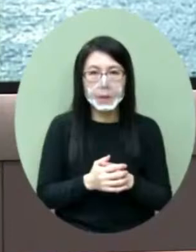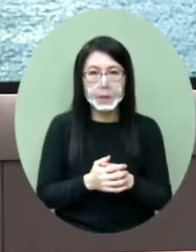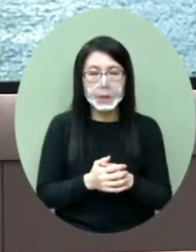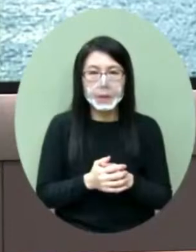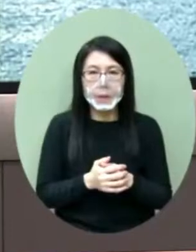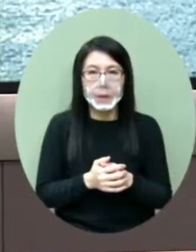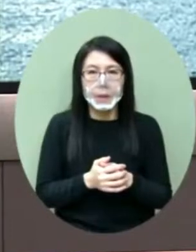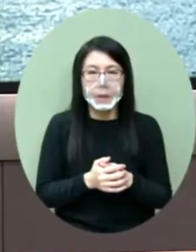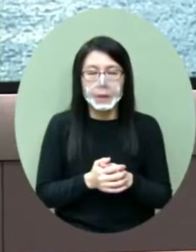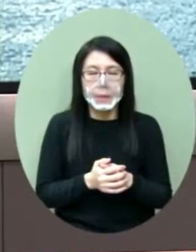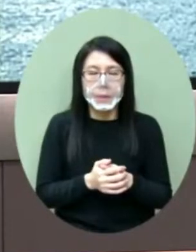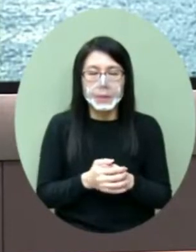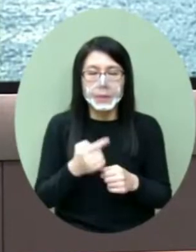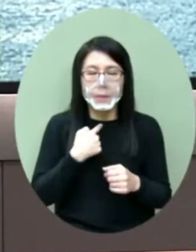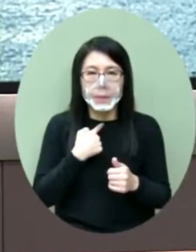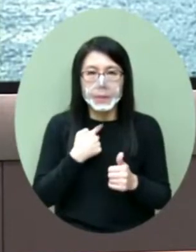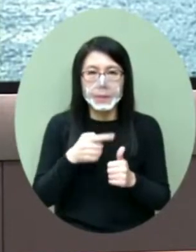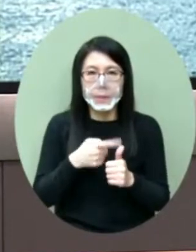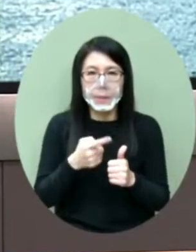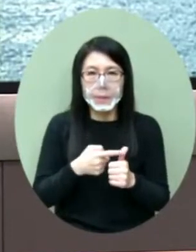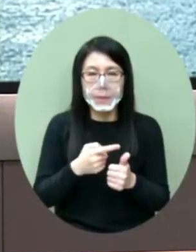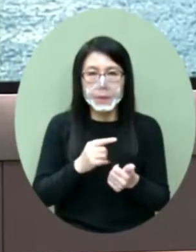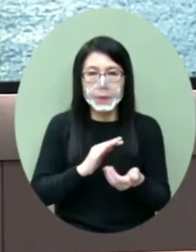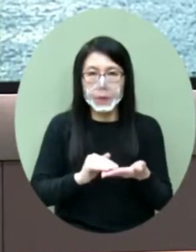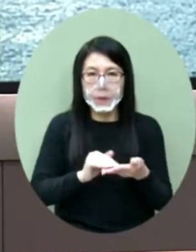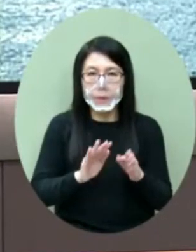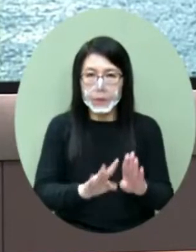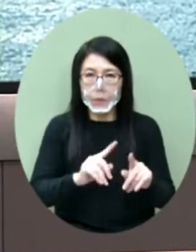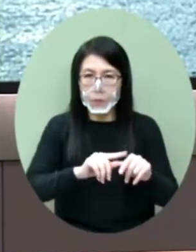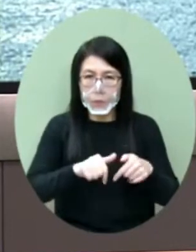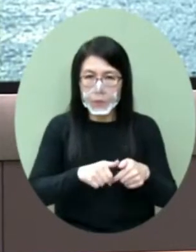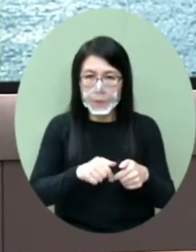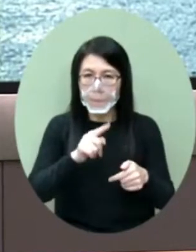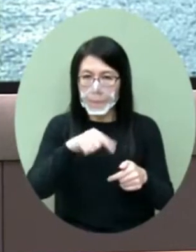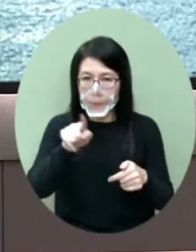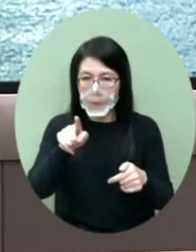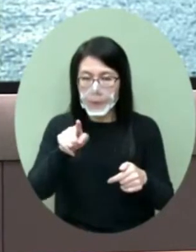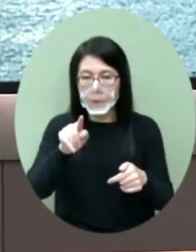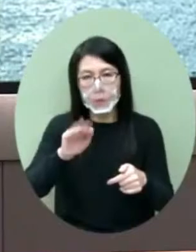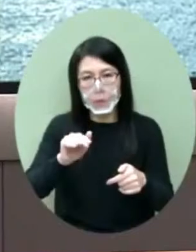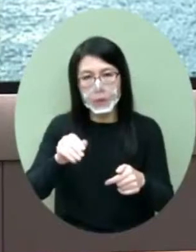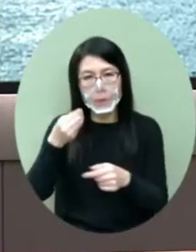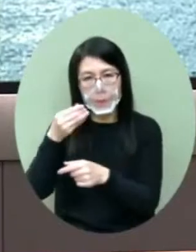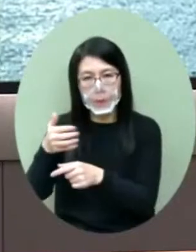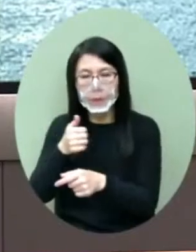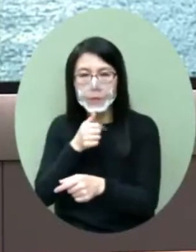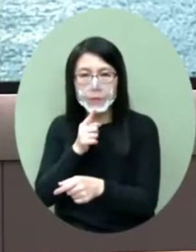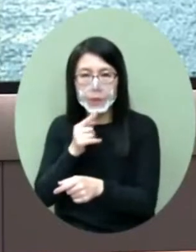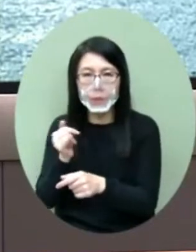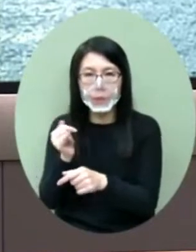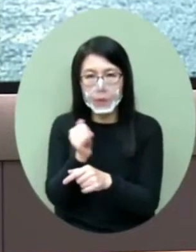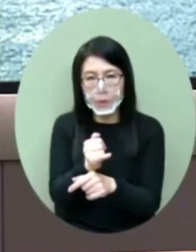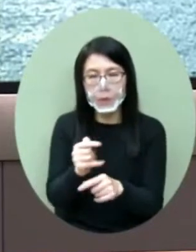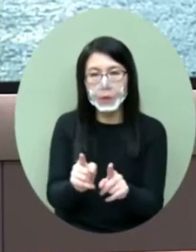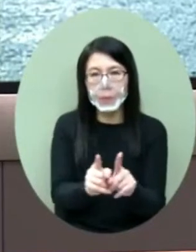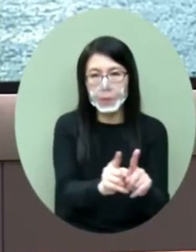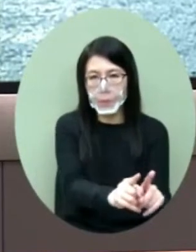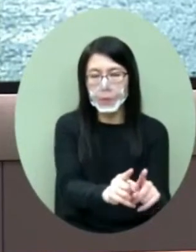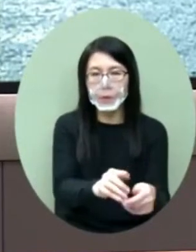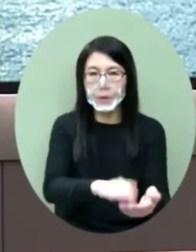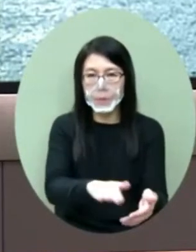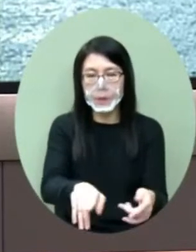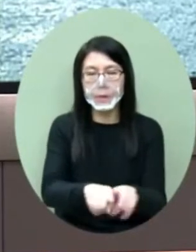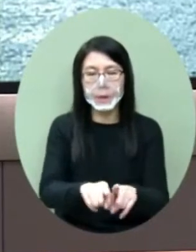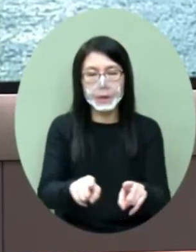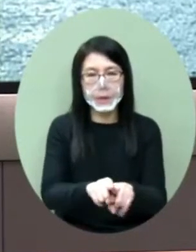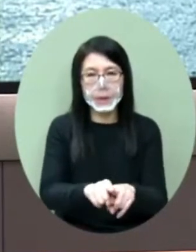CHP, and then we'll try to also arrange them staying together in case they have the wish. And for